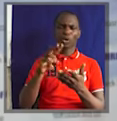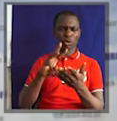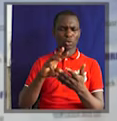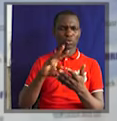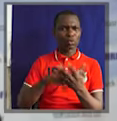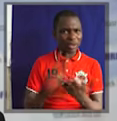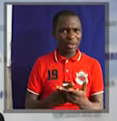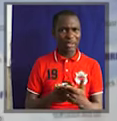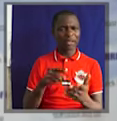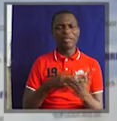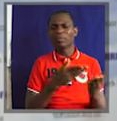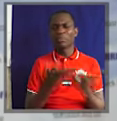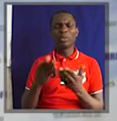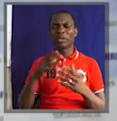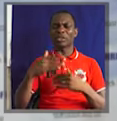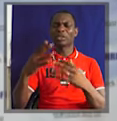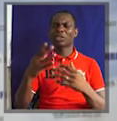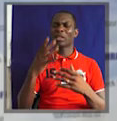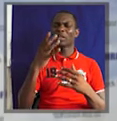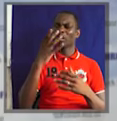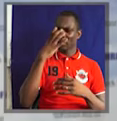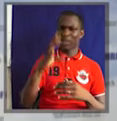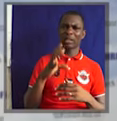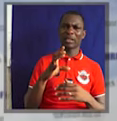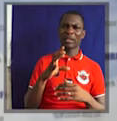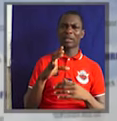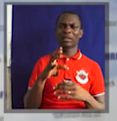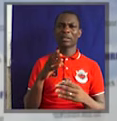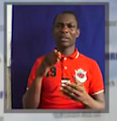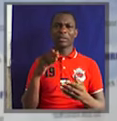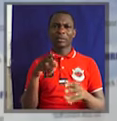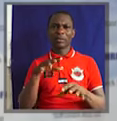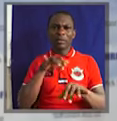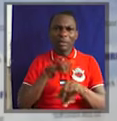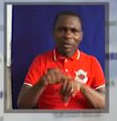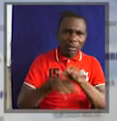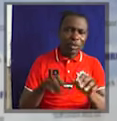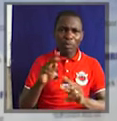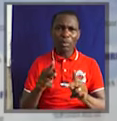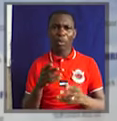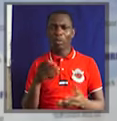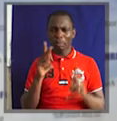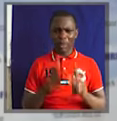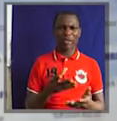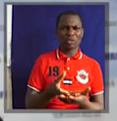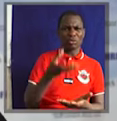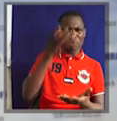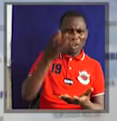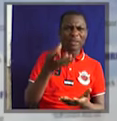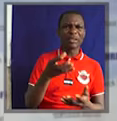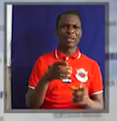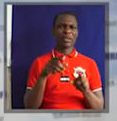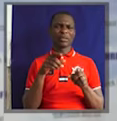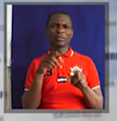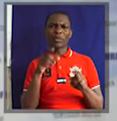It brings about generational curse. Blackmailing obi wo sika na unim crophobia plan na mo di asem bia kwoto